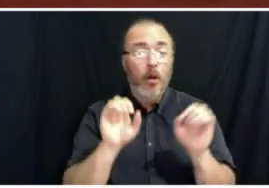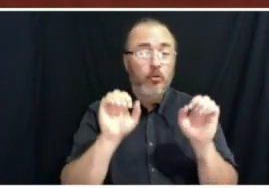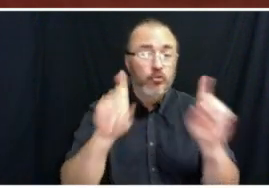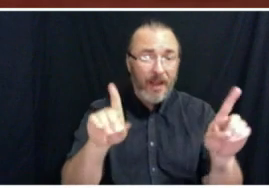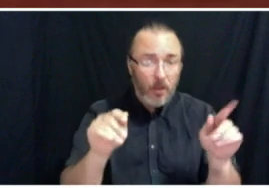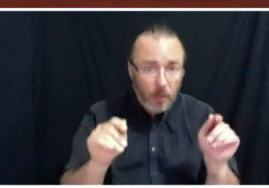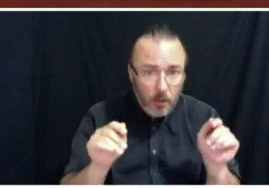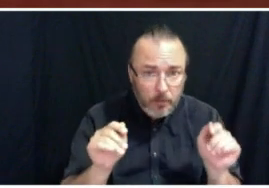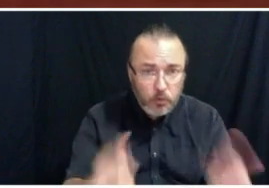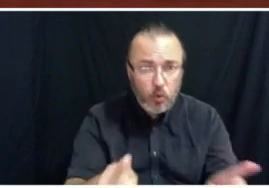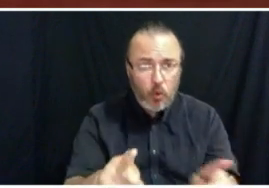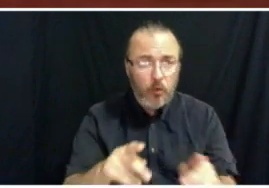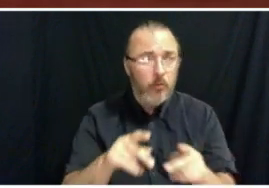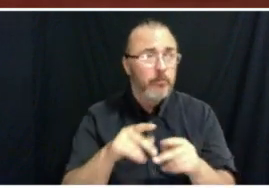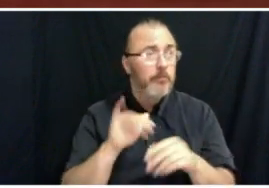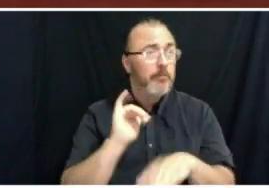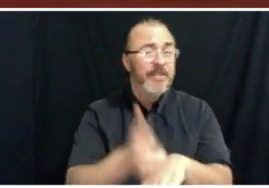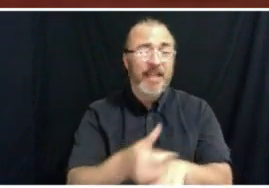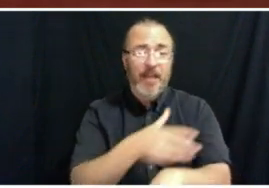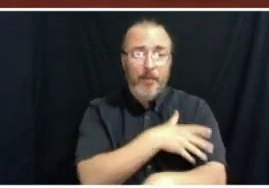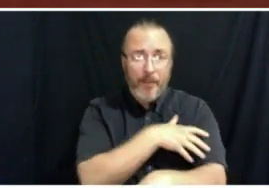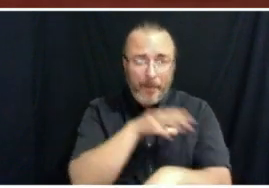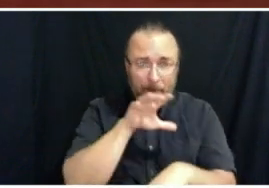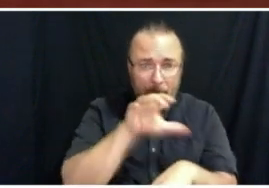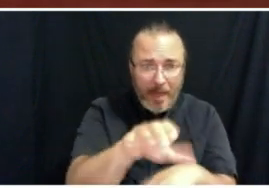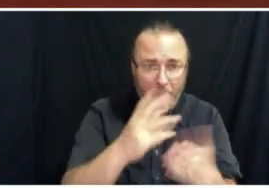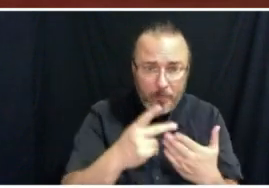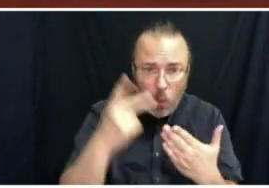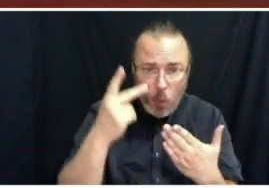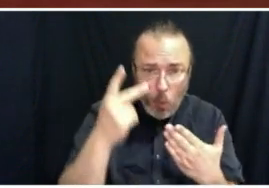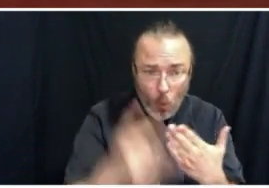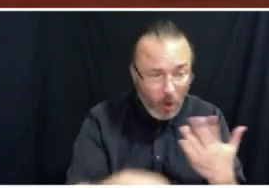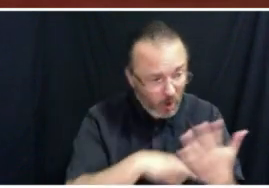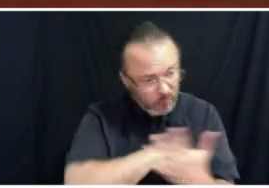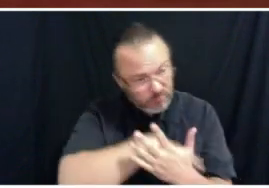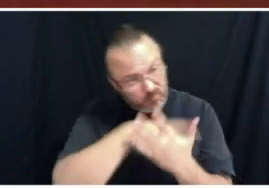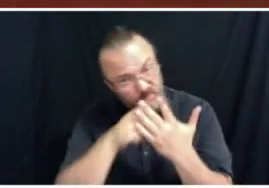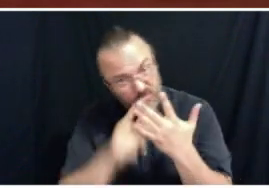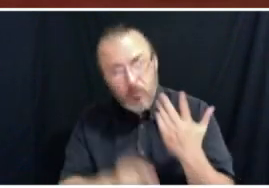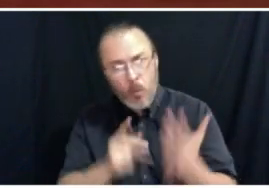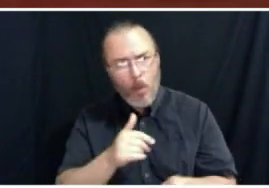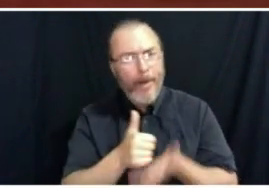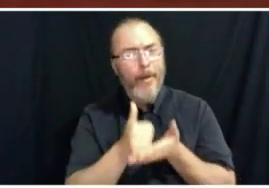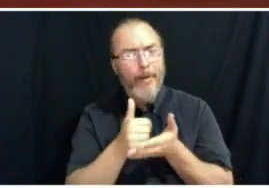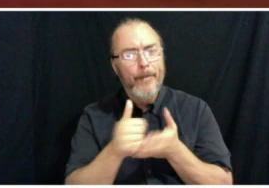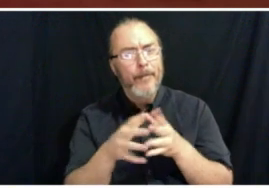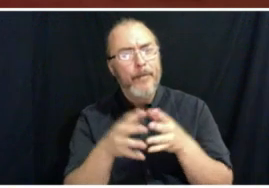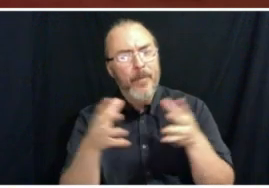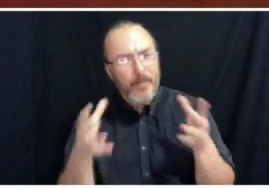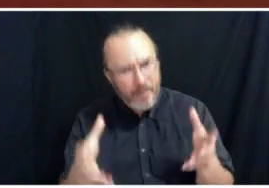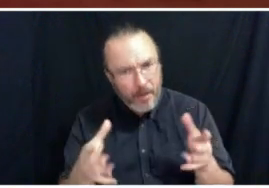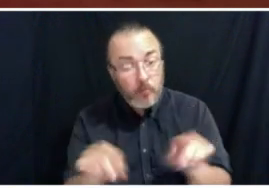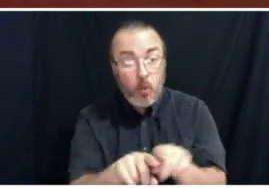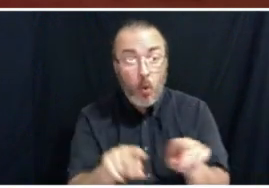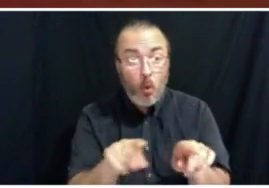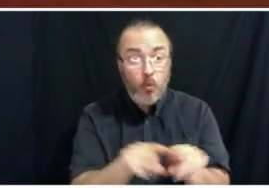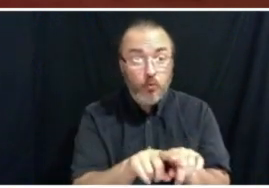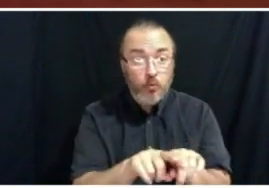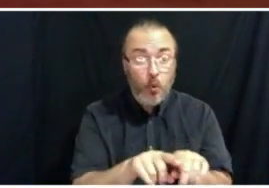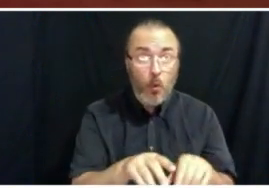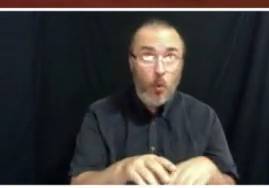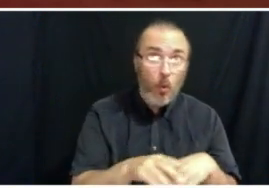empowerment programs can go a long way. In addition, I think civil